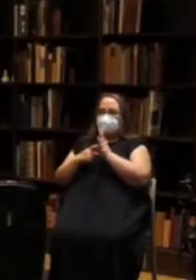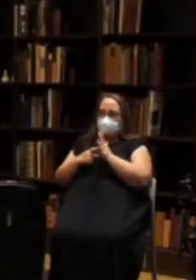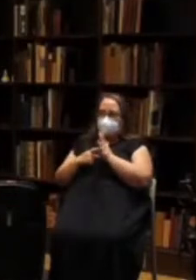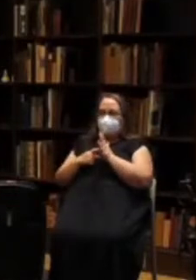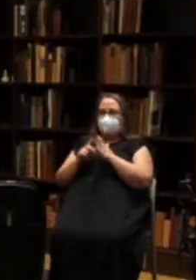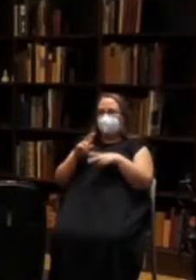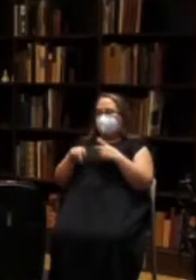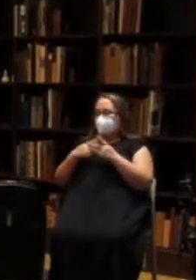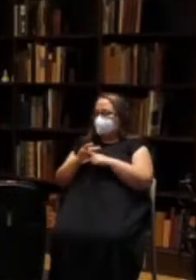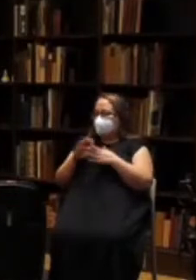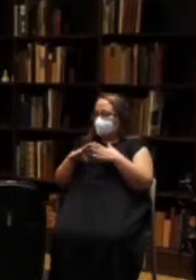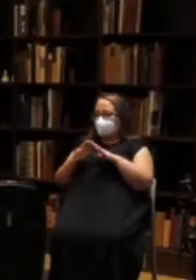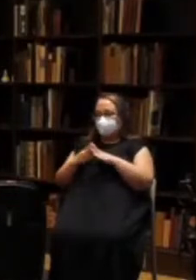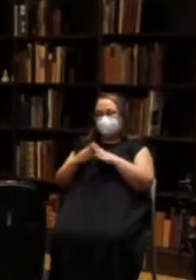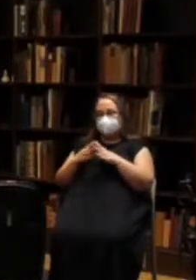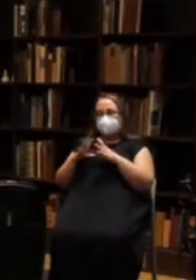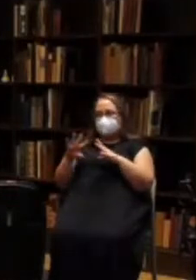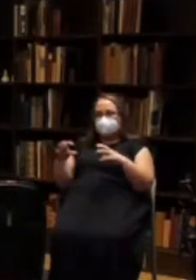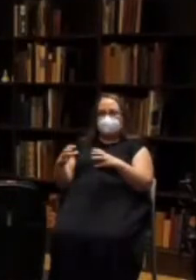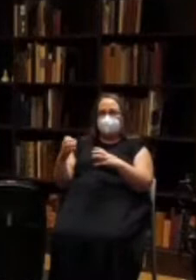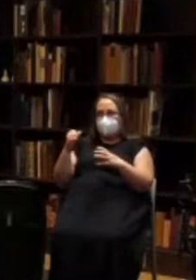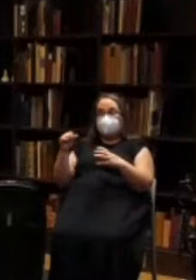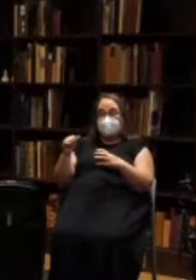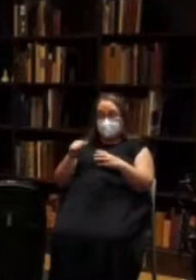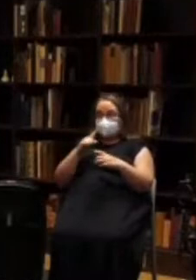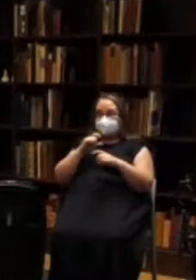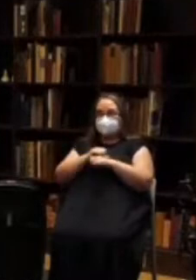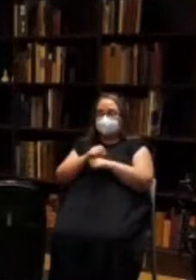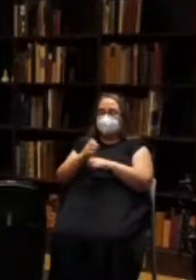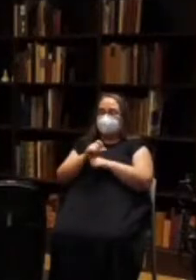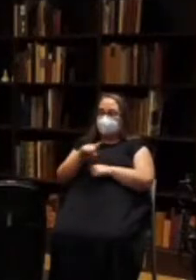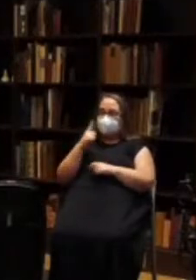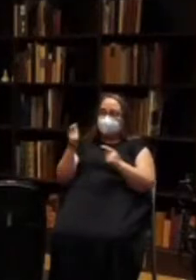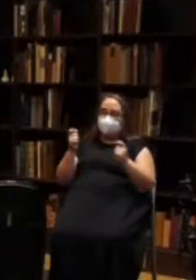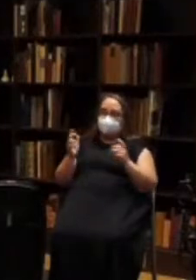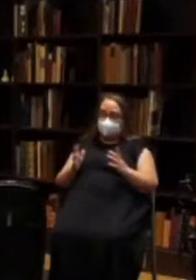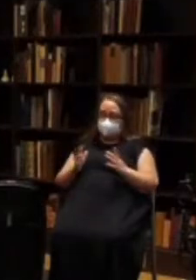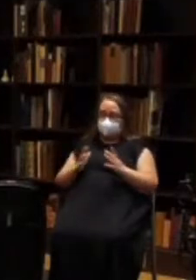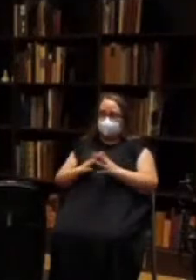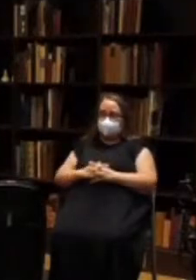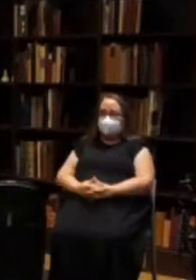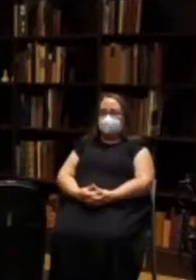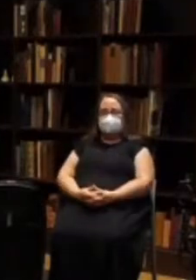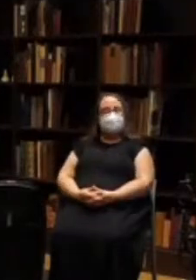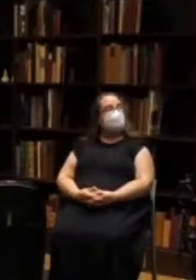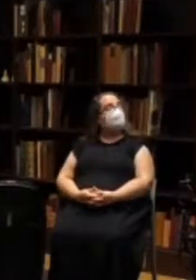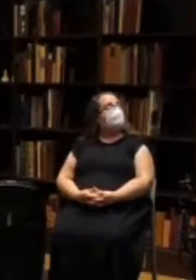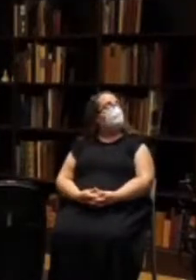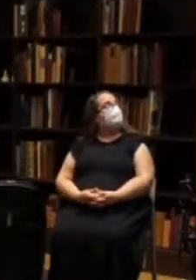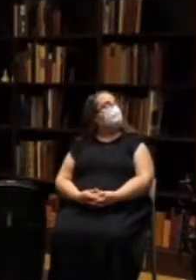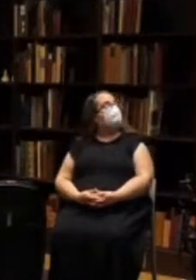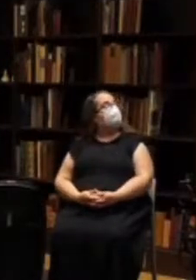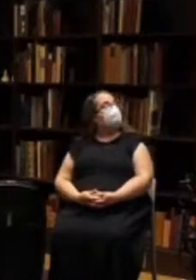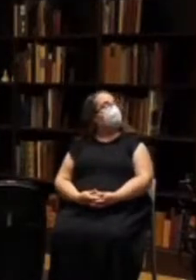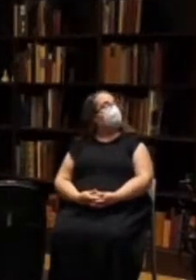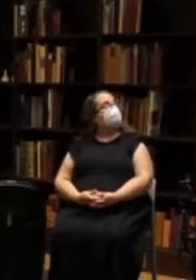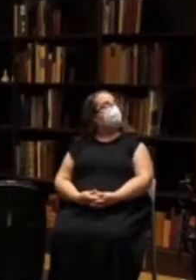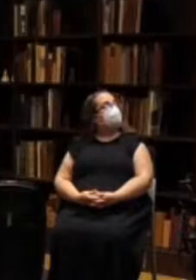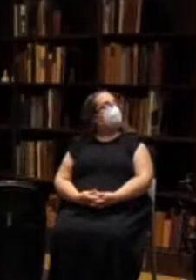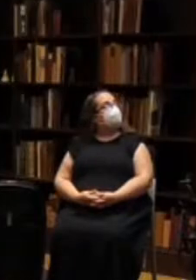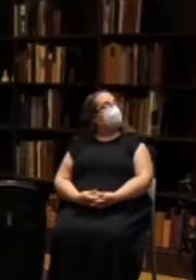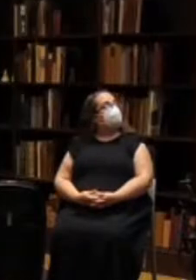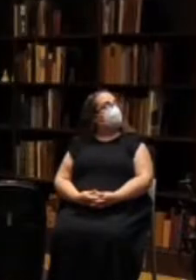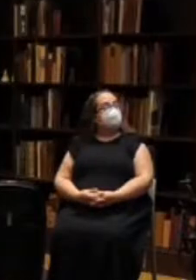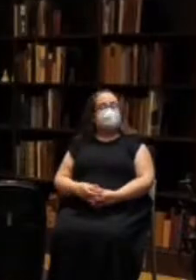kind of community organizing demand, and they do end up getting a Black manager. Now, the Soul School